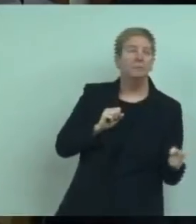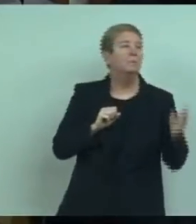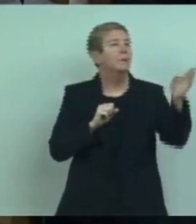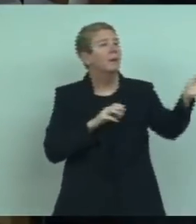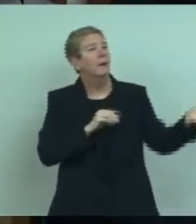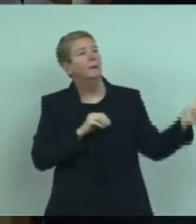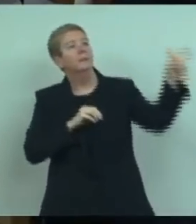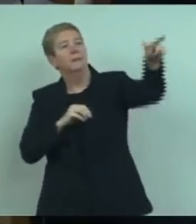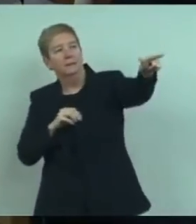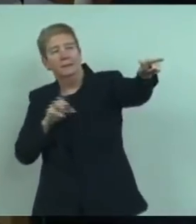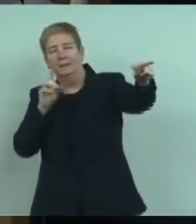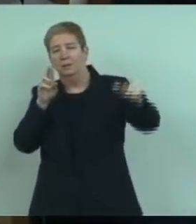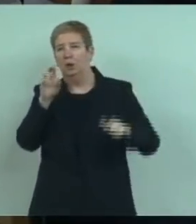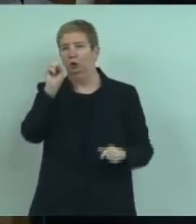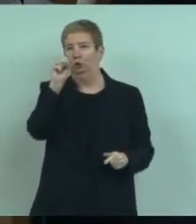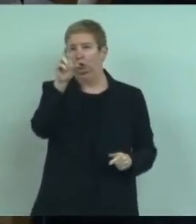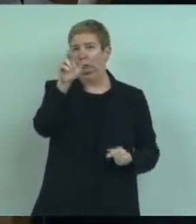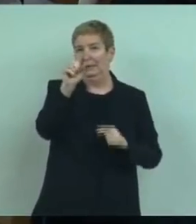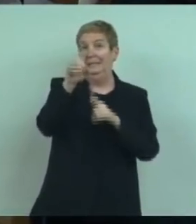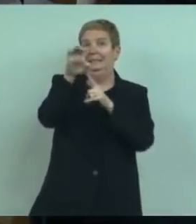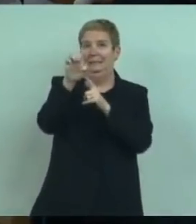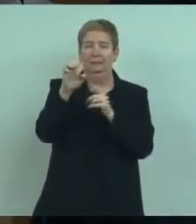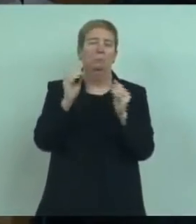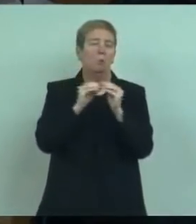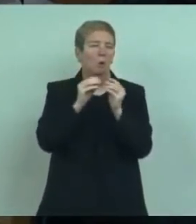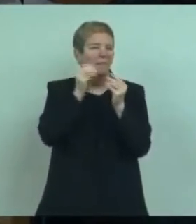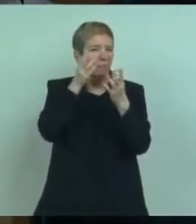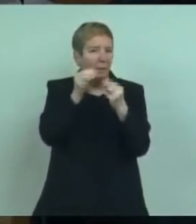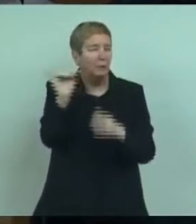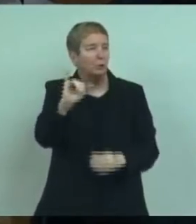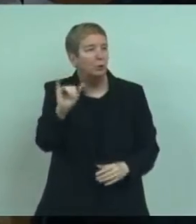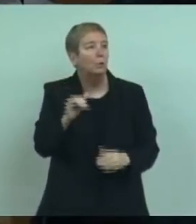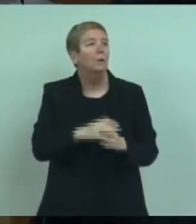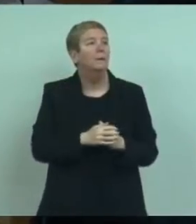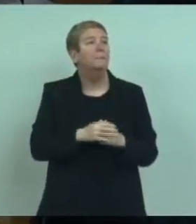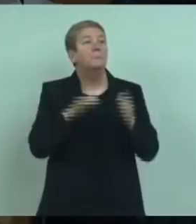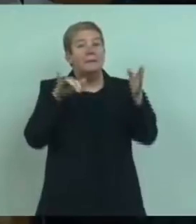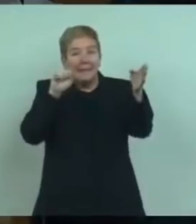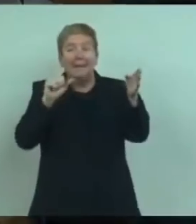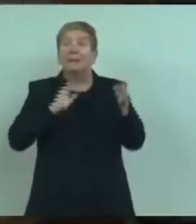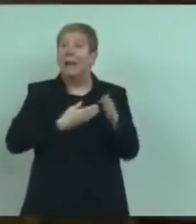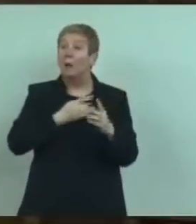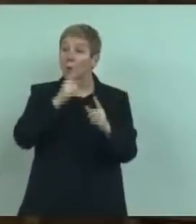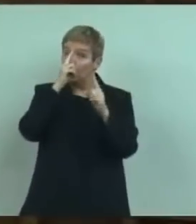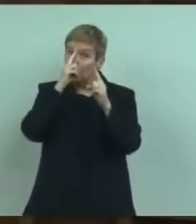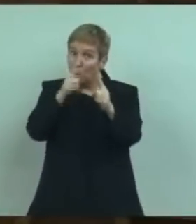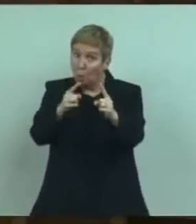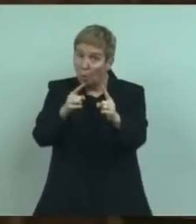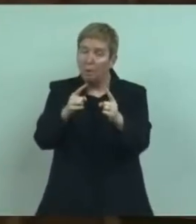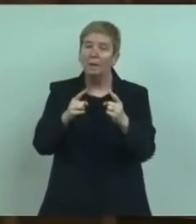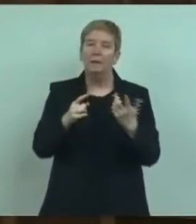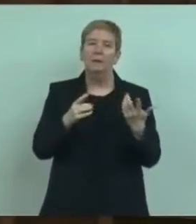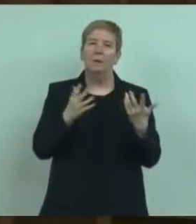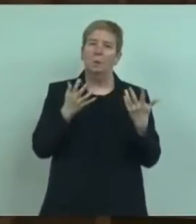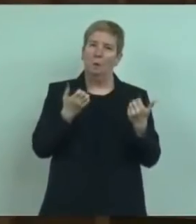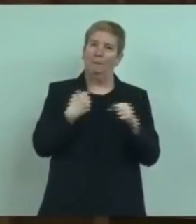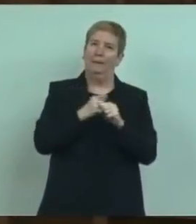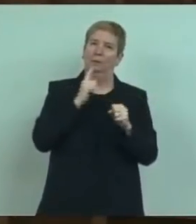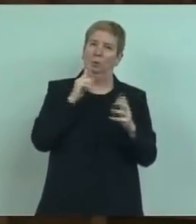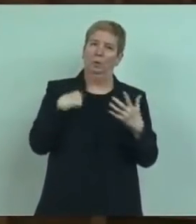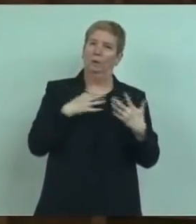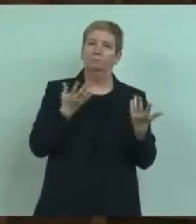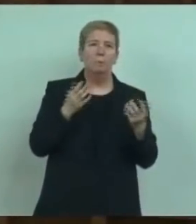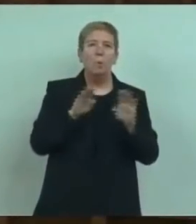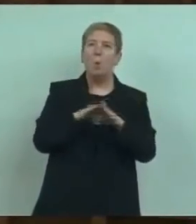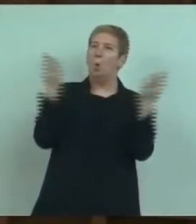you, Thank you very much, Governor. I was going to say just what Secretary Kunkel said. You know, our goal is to have as much transparency as we possibly